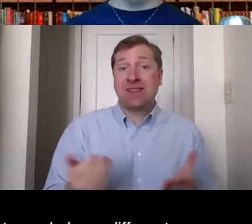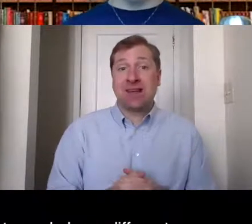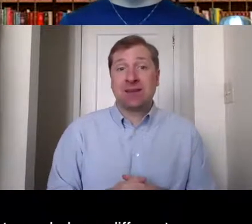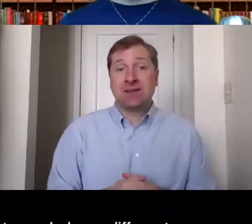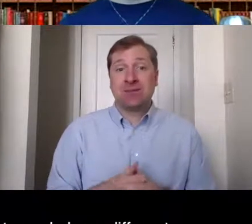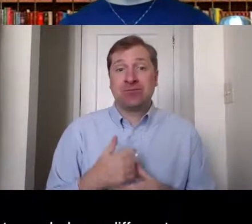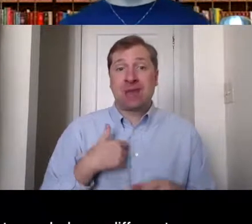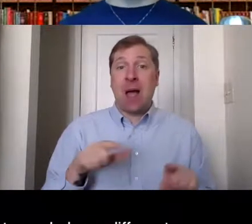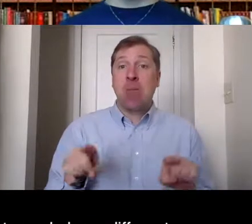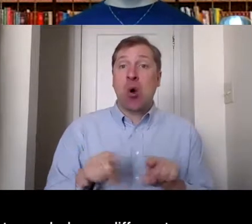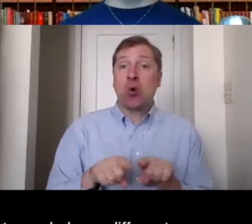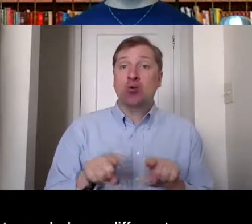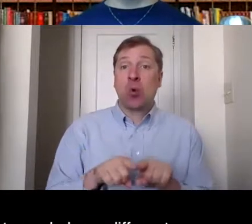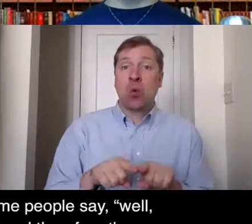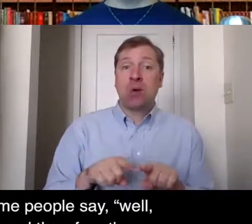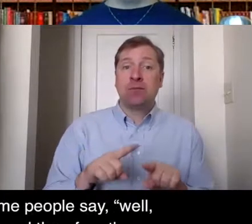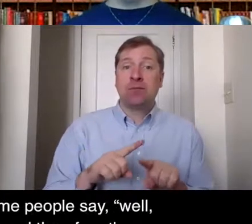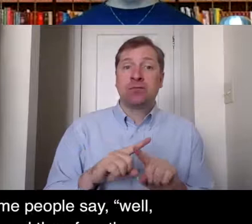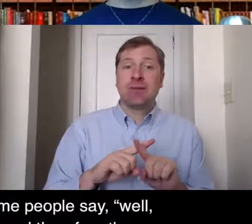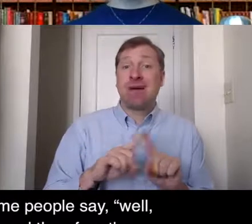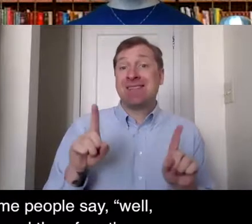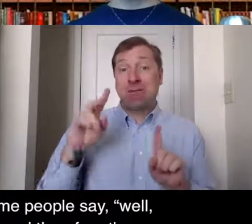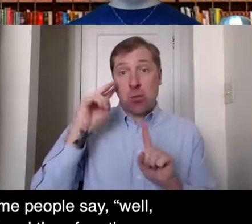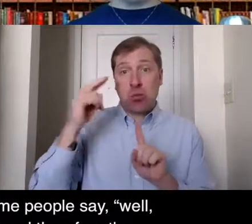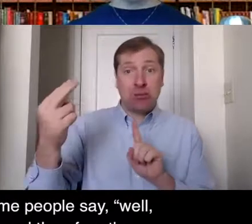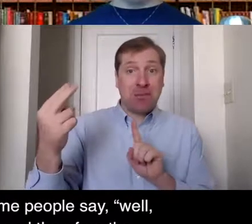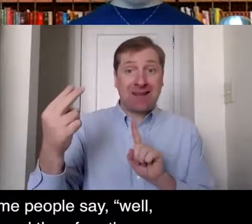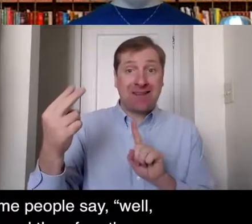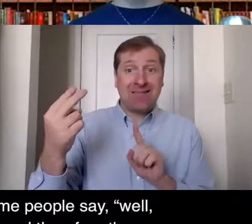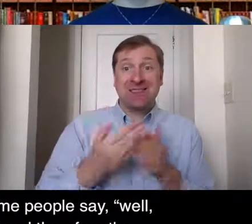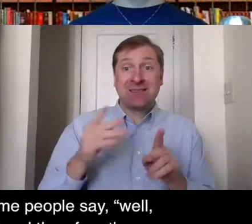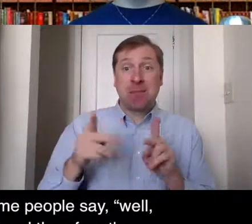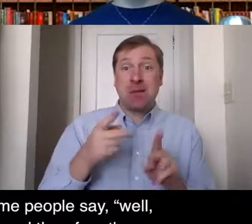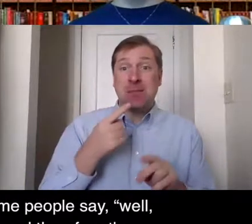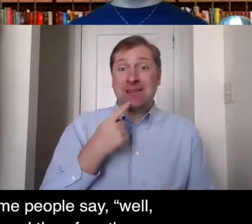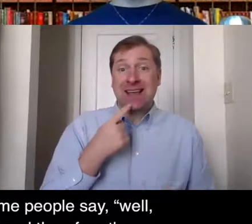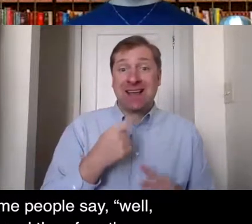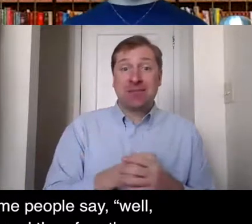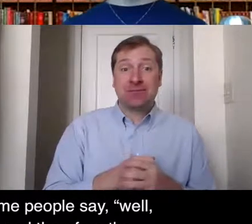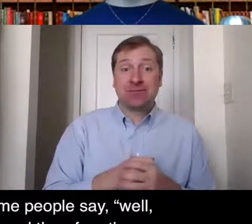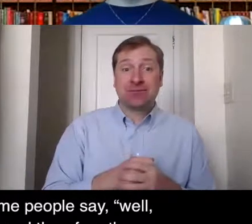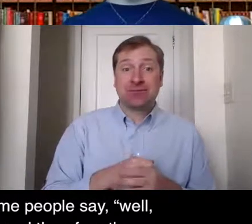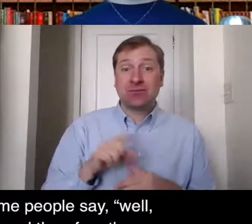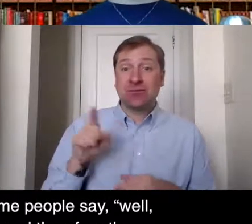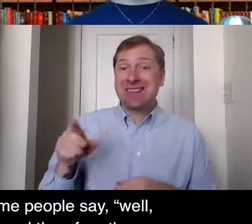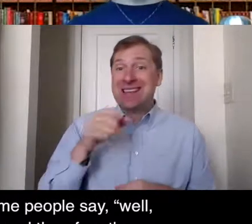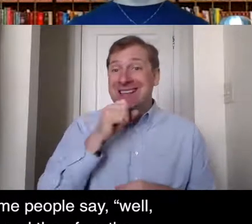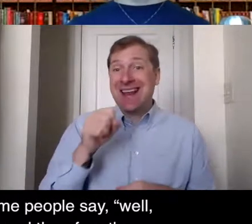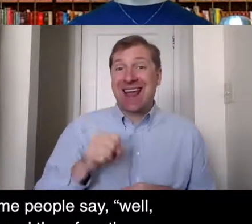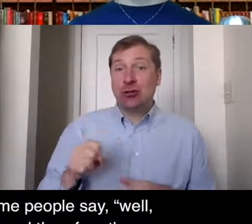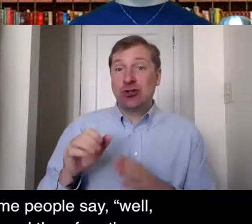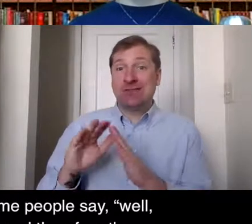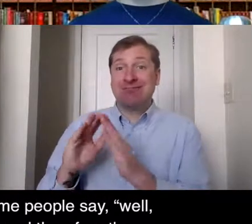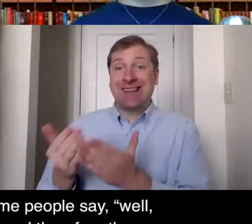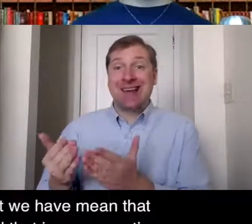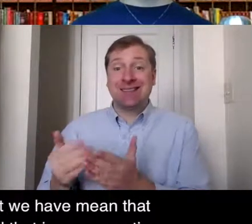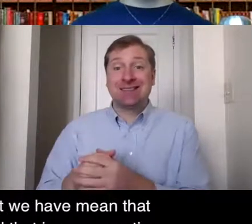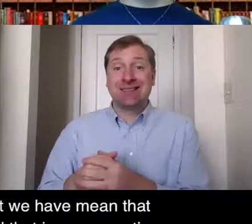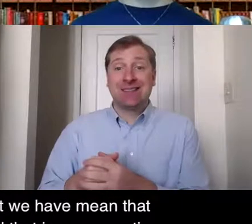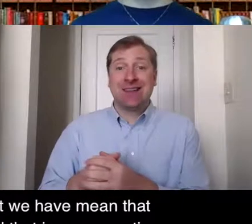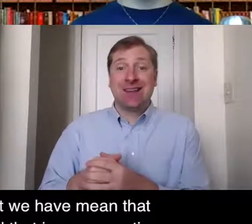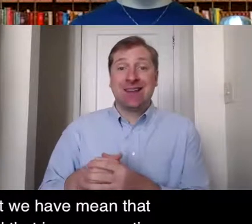also, different people have different perspectives on this. Some people say, well, this is an ancient text and therefore